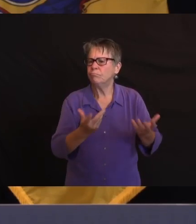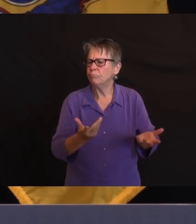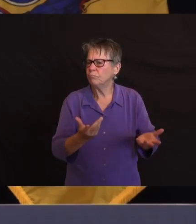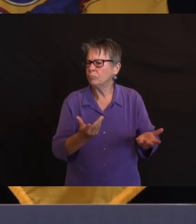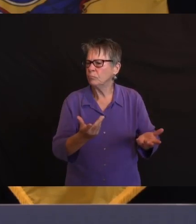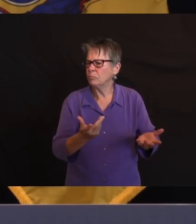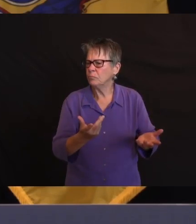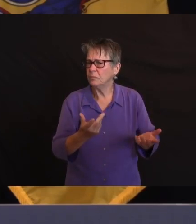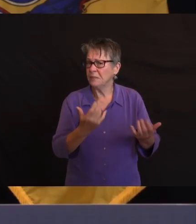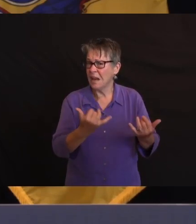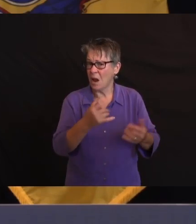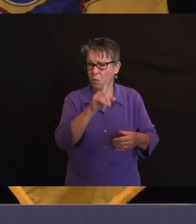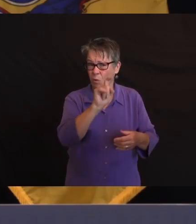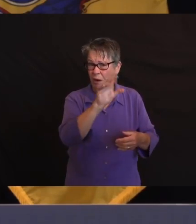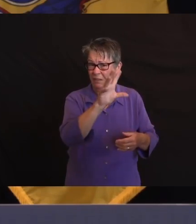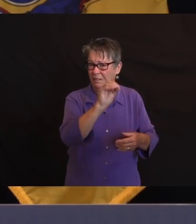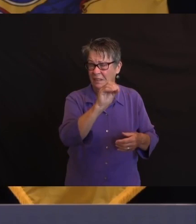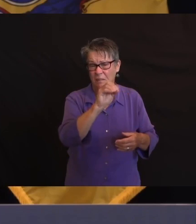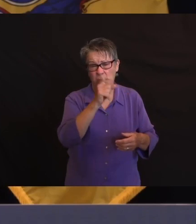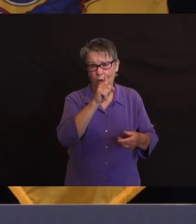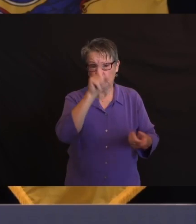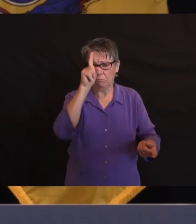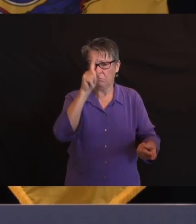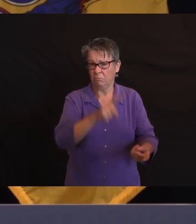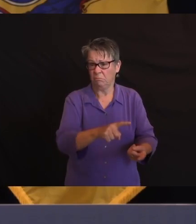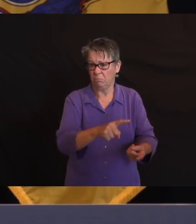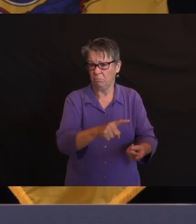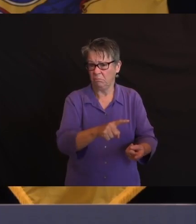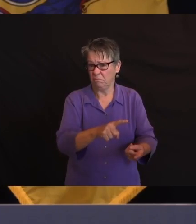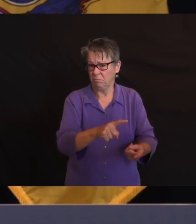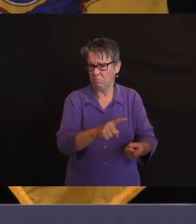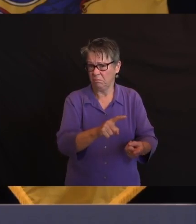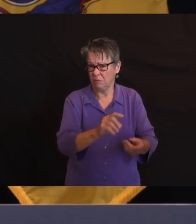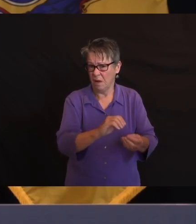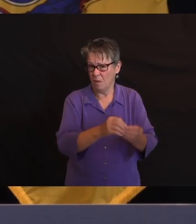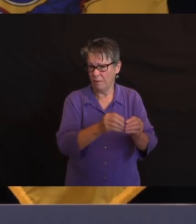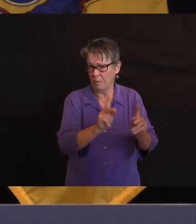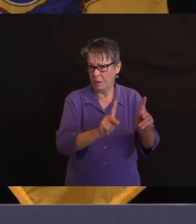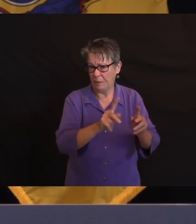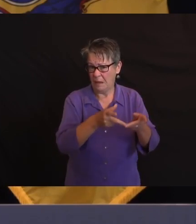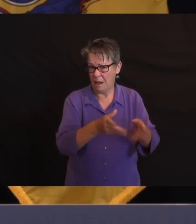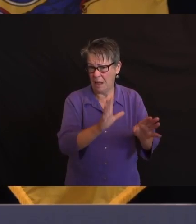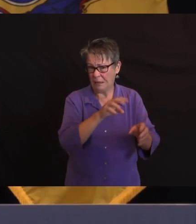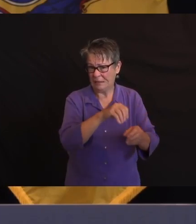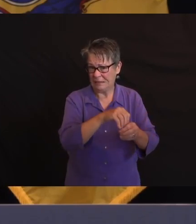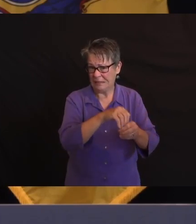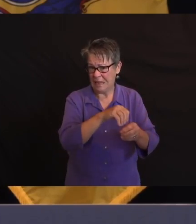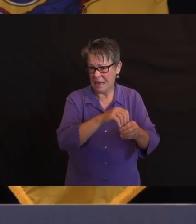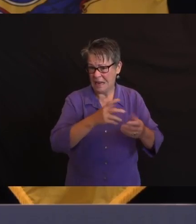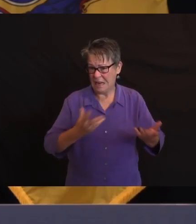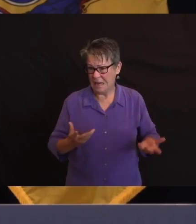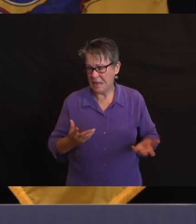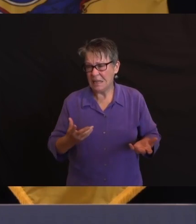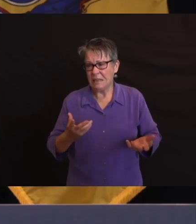you. I'll give you my thoughts, and Judy, you should weigh in, and Tina or Pat in this case.